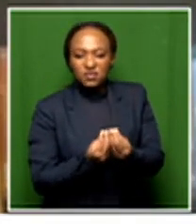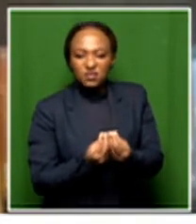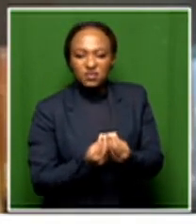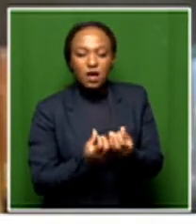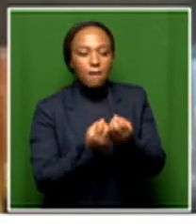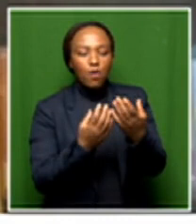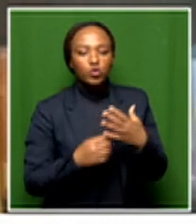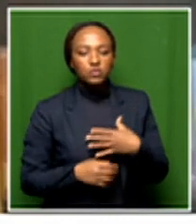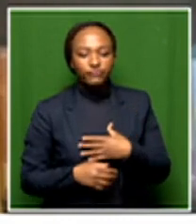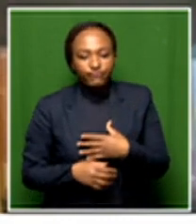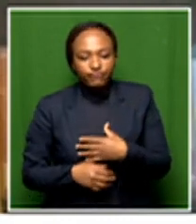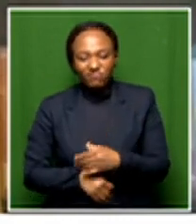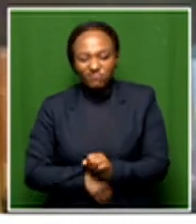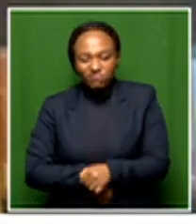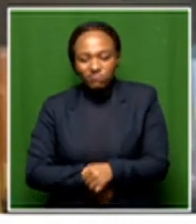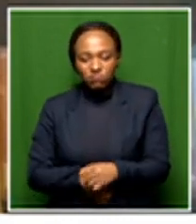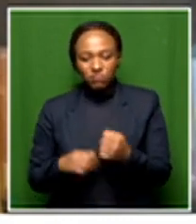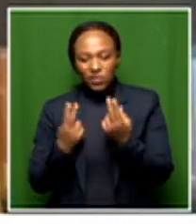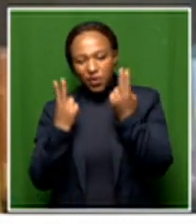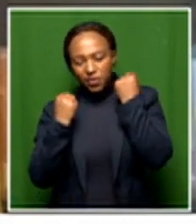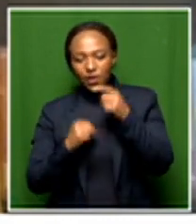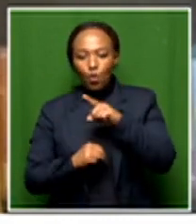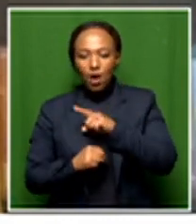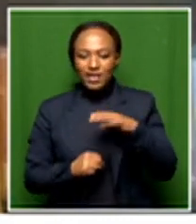of a salary. So in other words, they